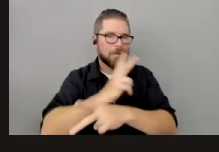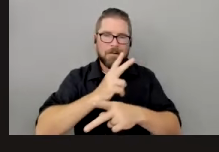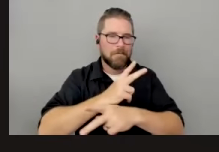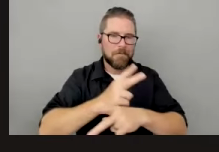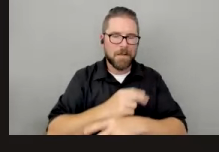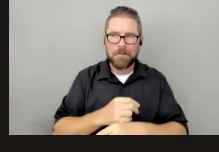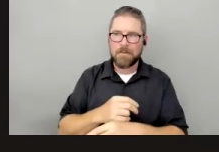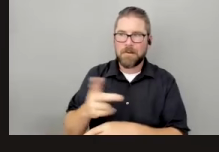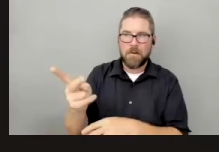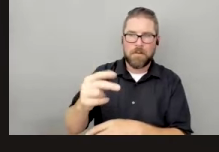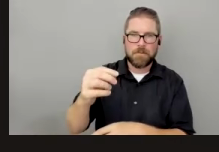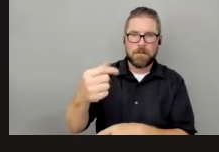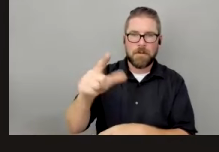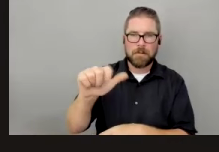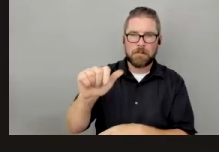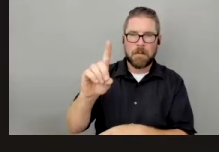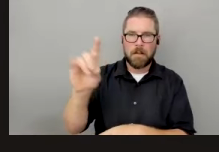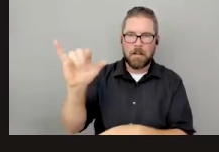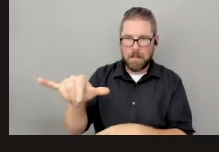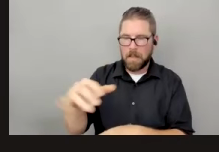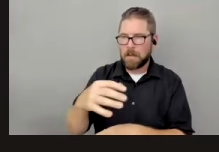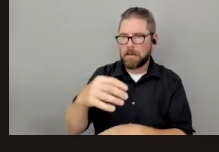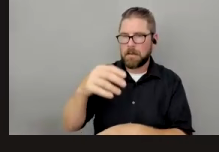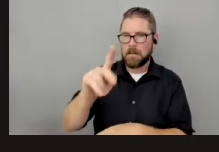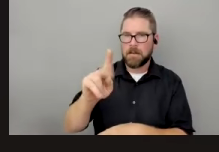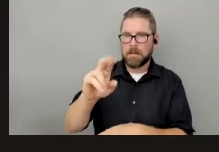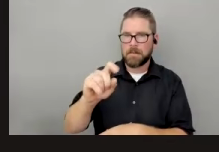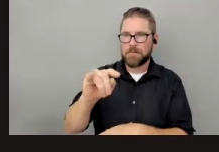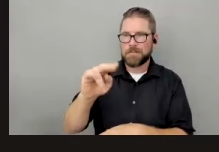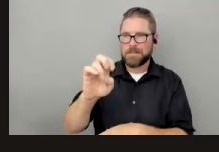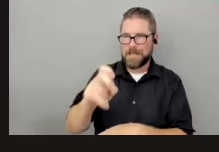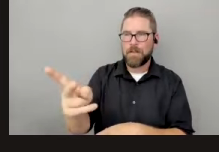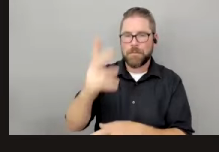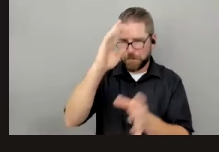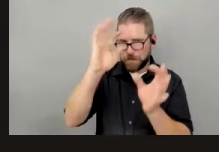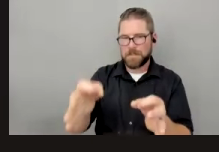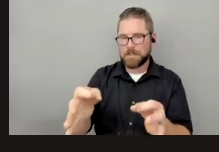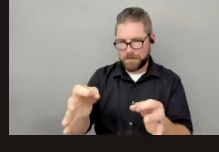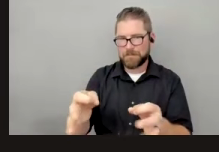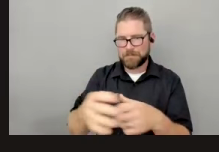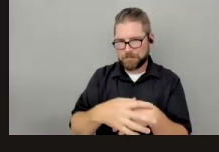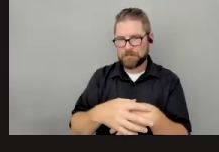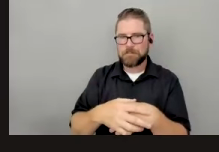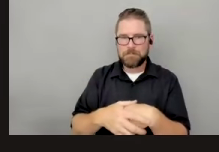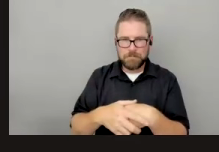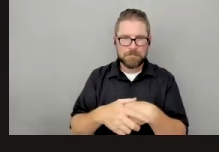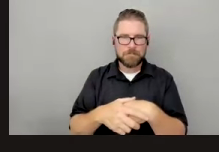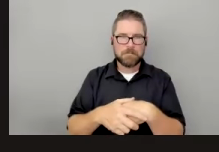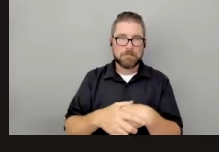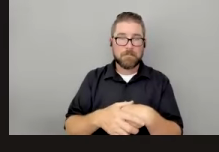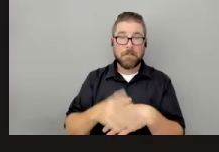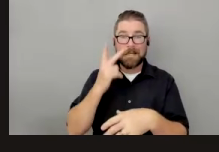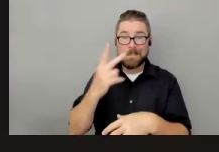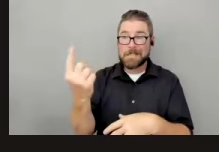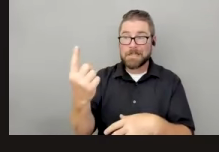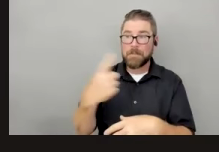worry about if it's meeting that SPU. It's just, I think you kind of said it best earlier, Zoltan. See something, say